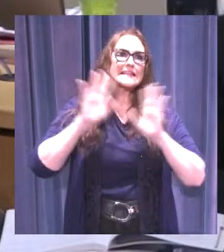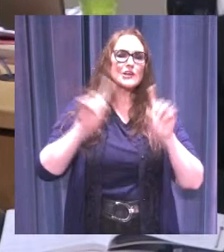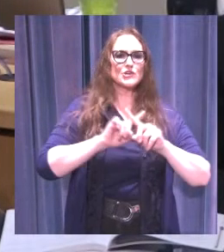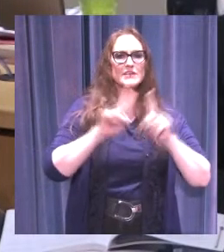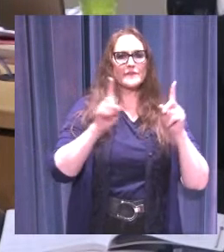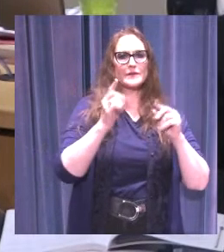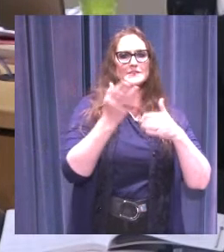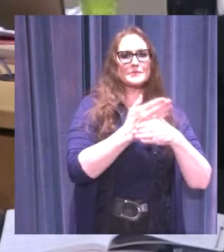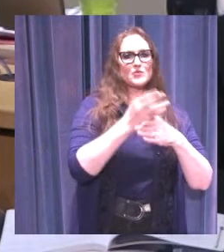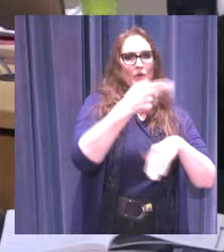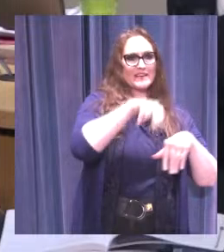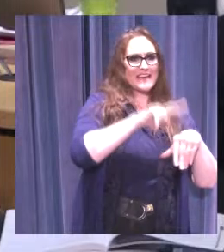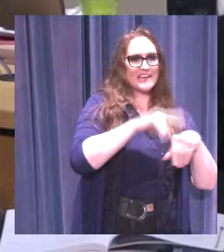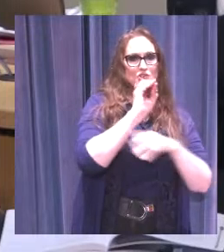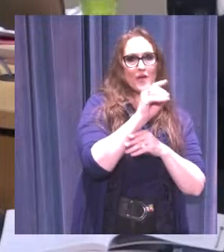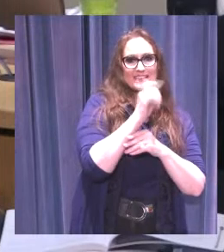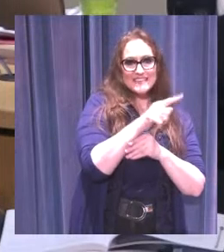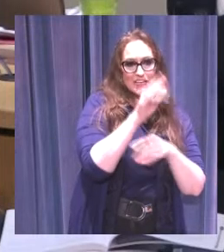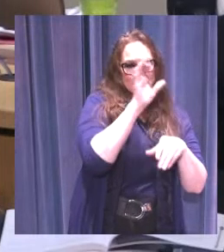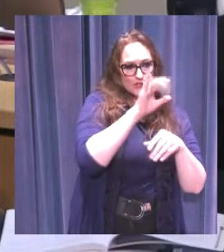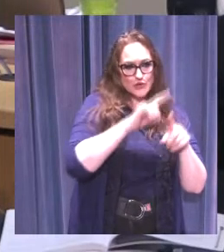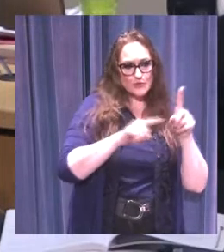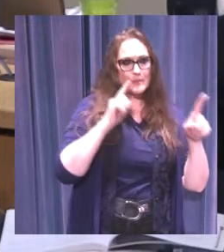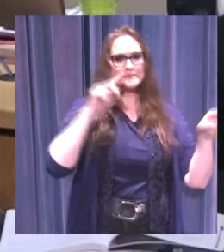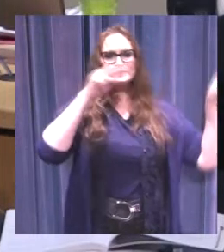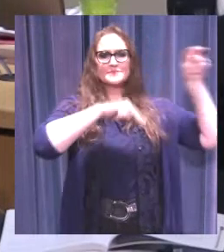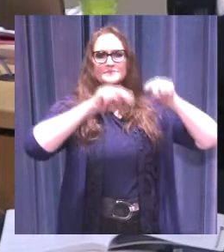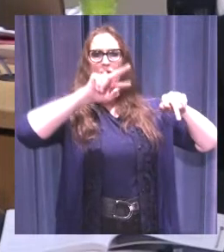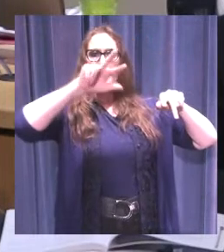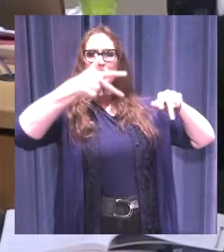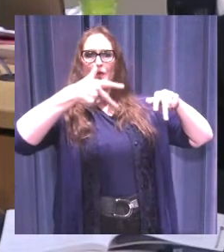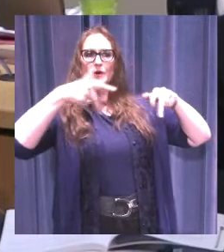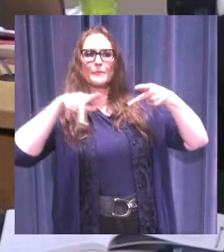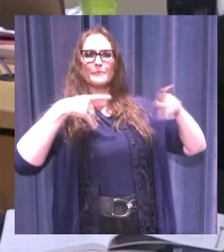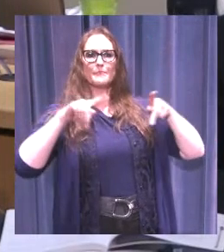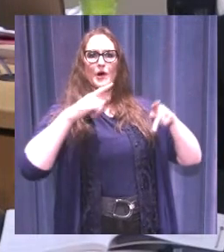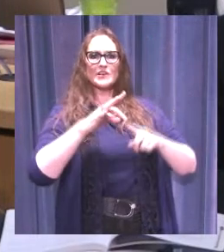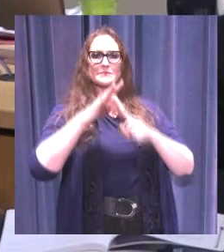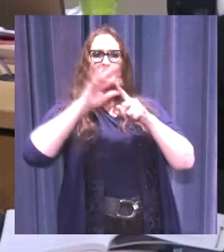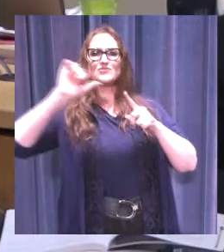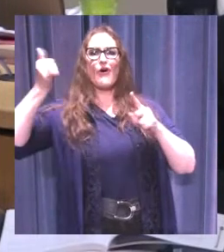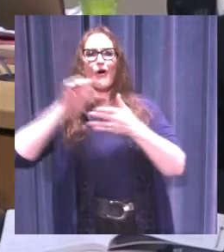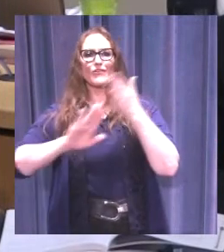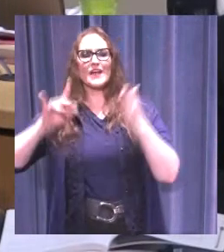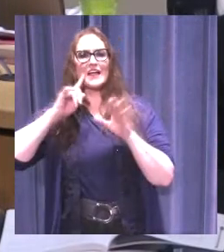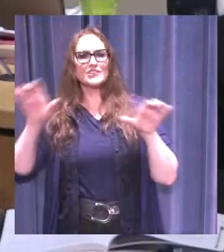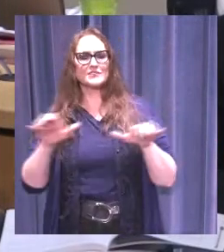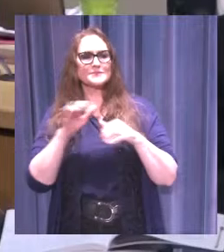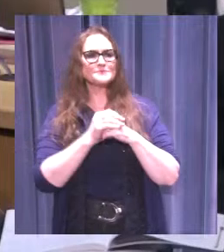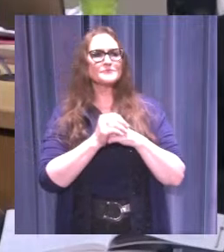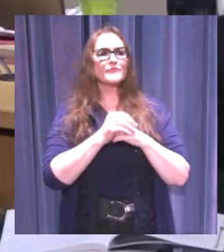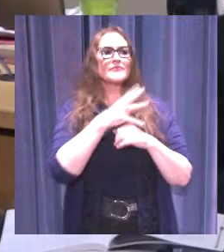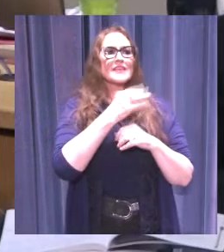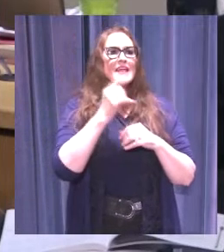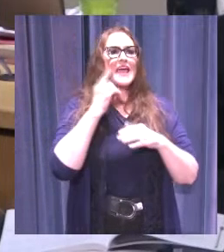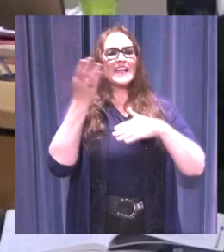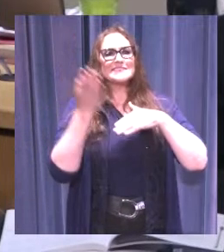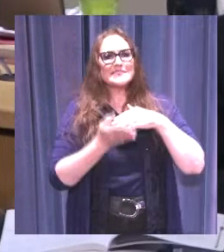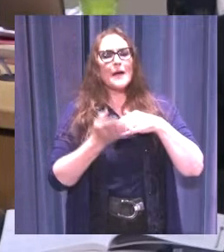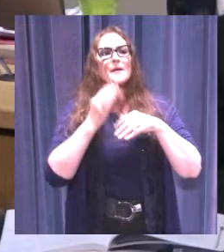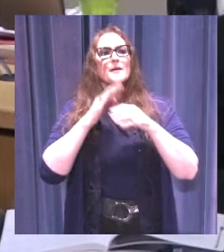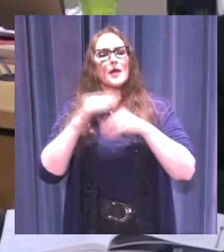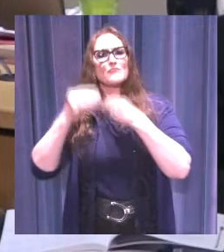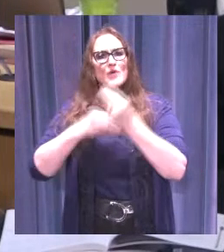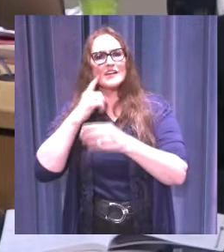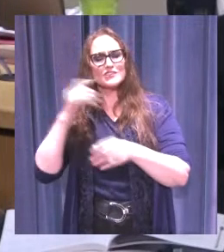national executive searches overseen by third-party specialists that other colleges and universities have conducted, and the slapdash process thrown